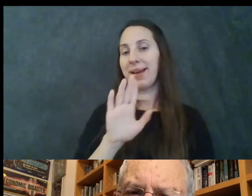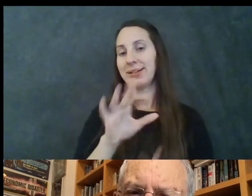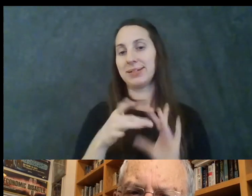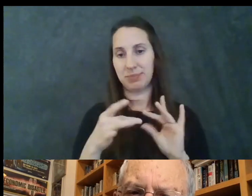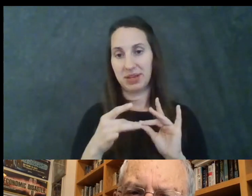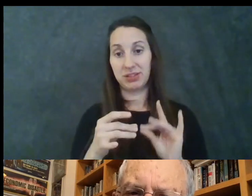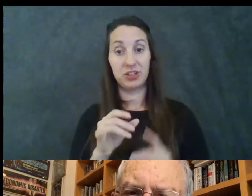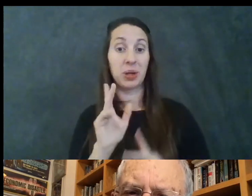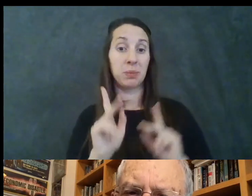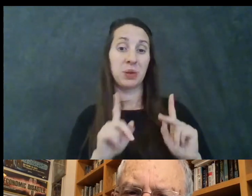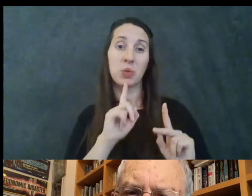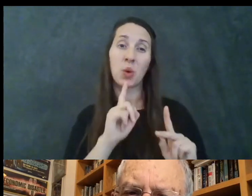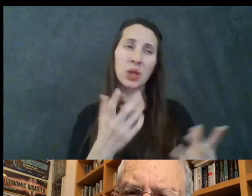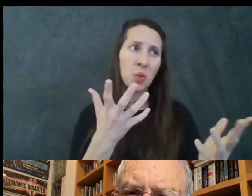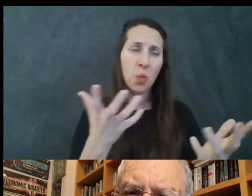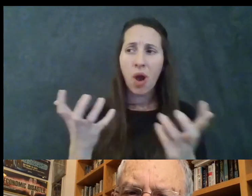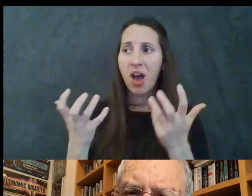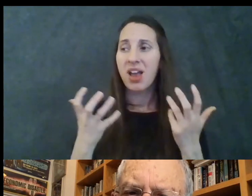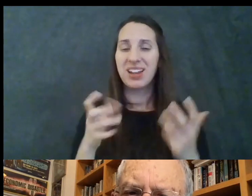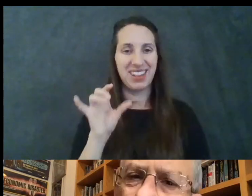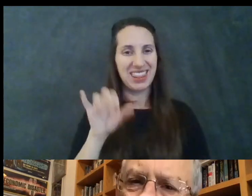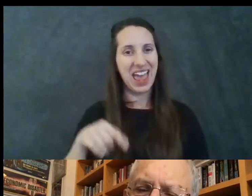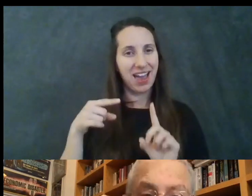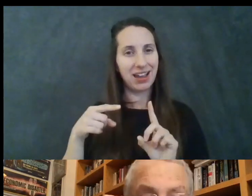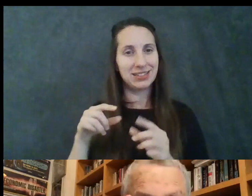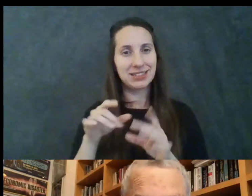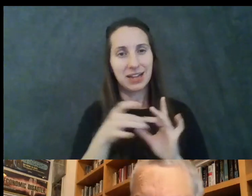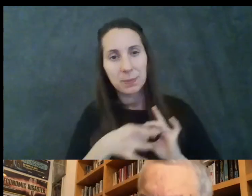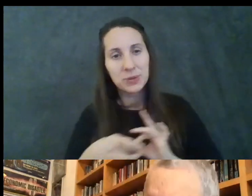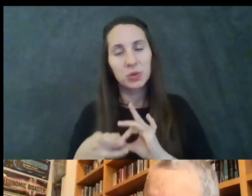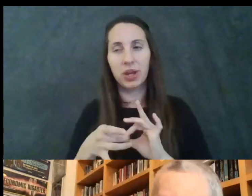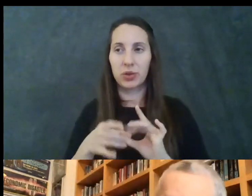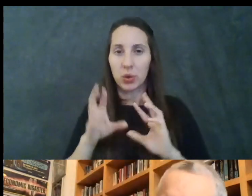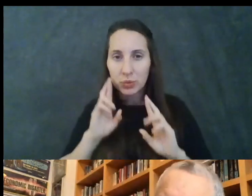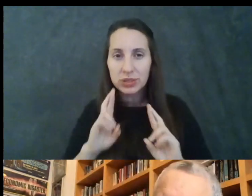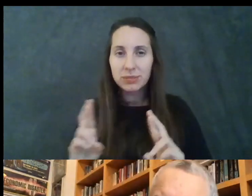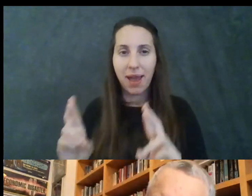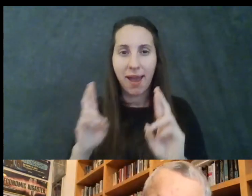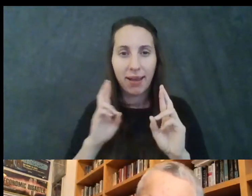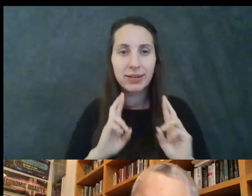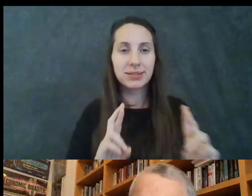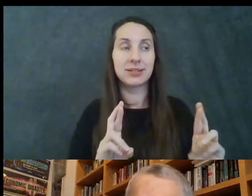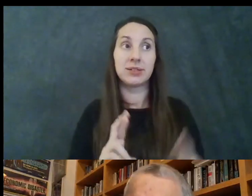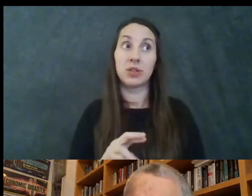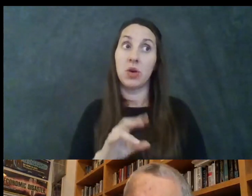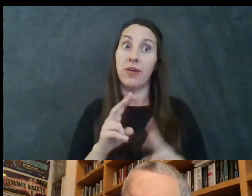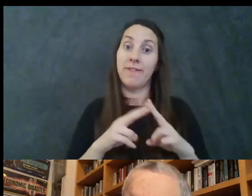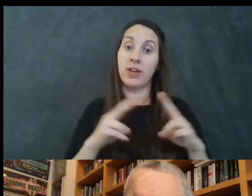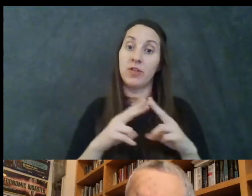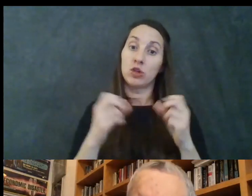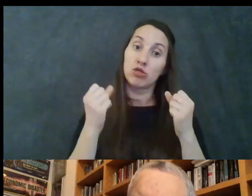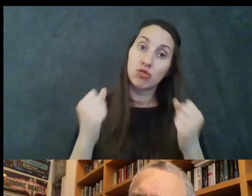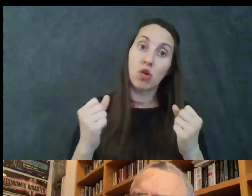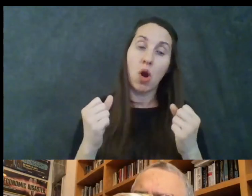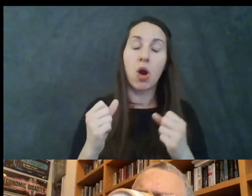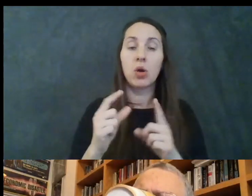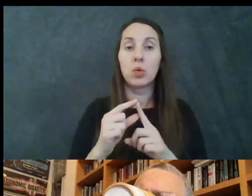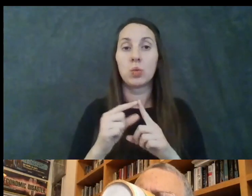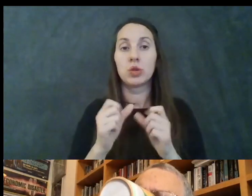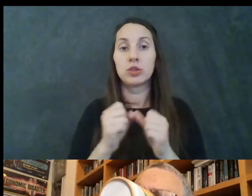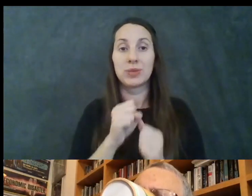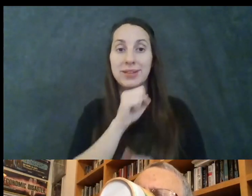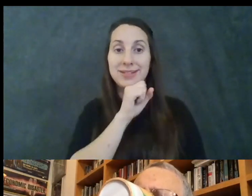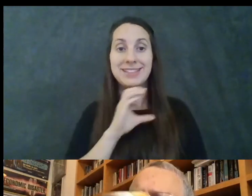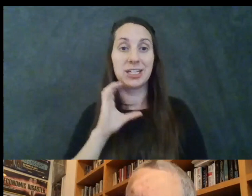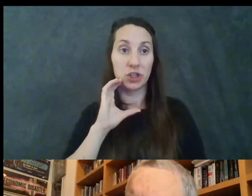together, respecting each other. And those were very, very strong words with seniors as well. And in fact, Joe Biden did